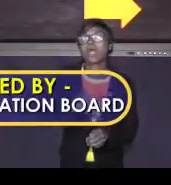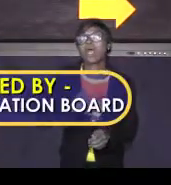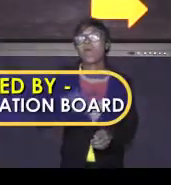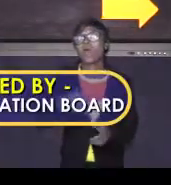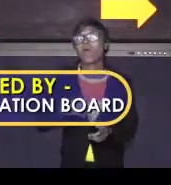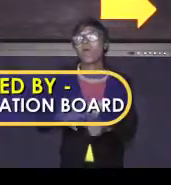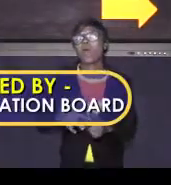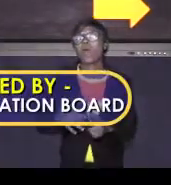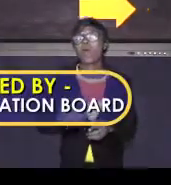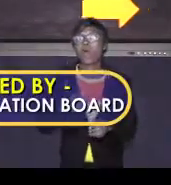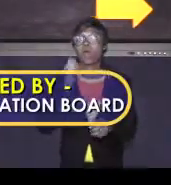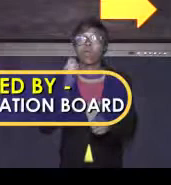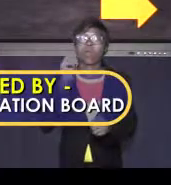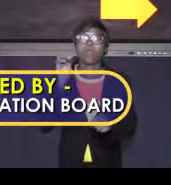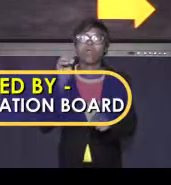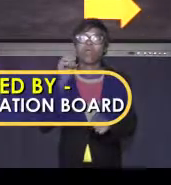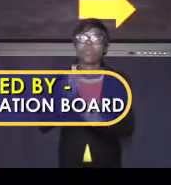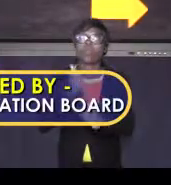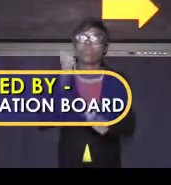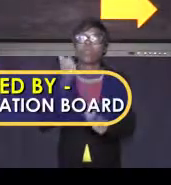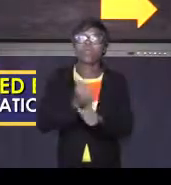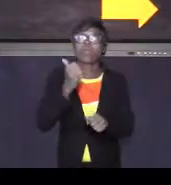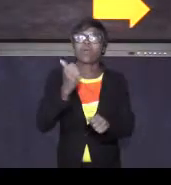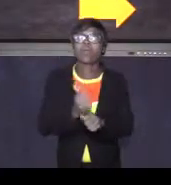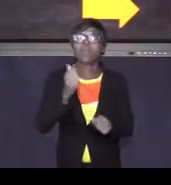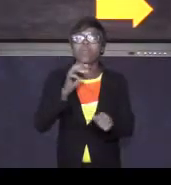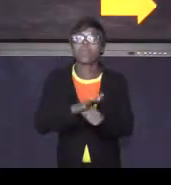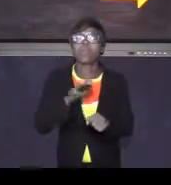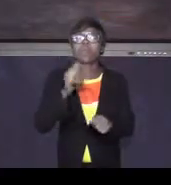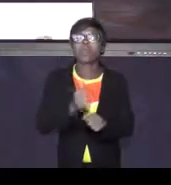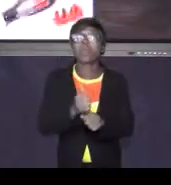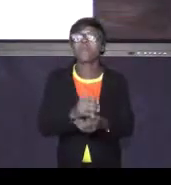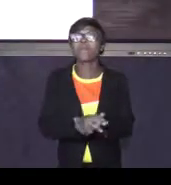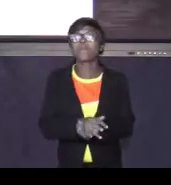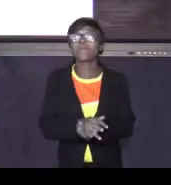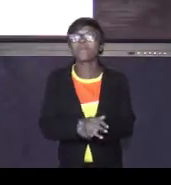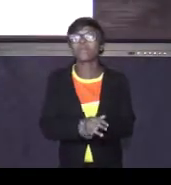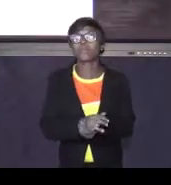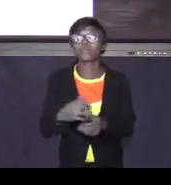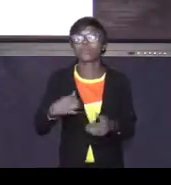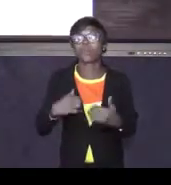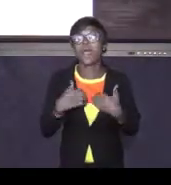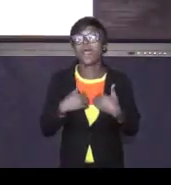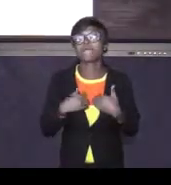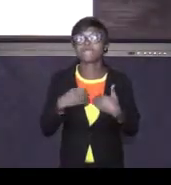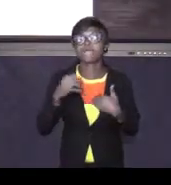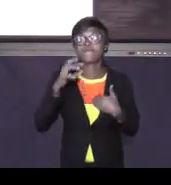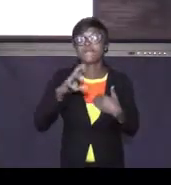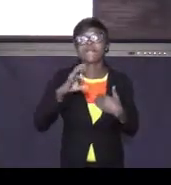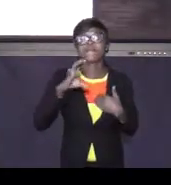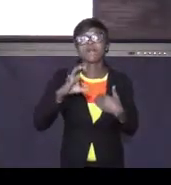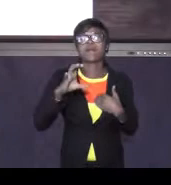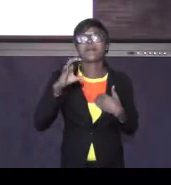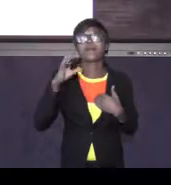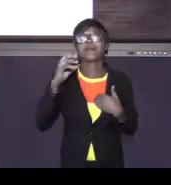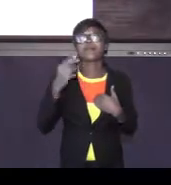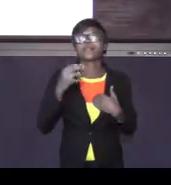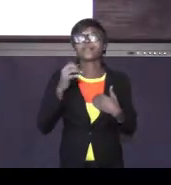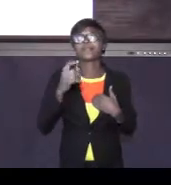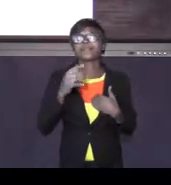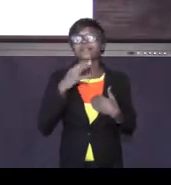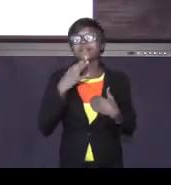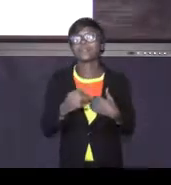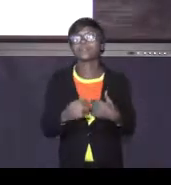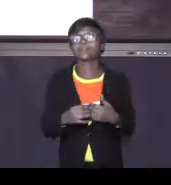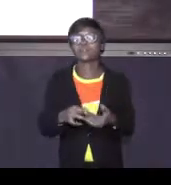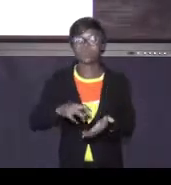in screws or nail on woods. What are the examples of driving tools? We have the ratchet